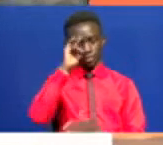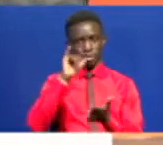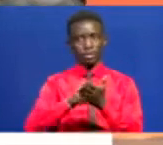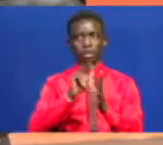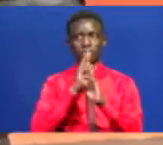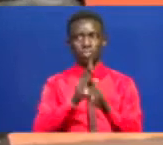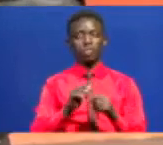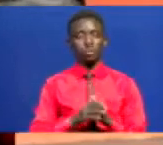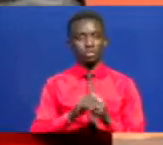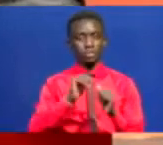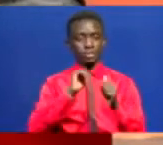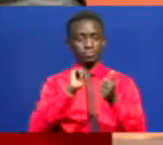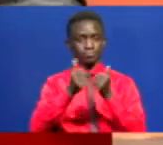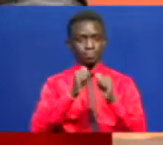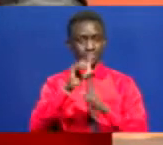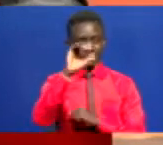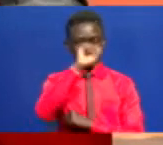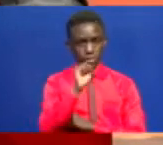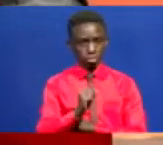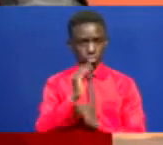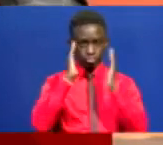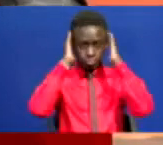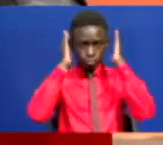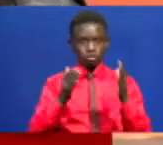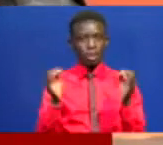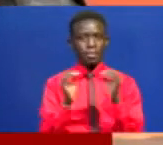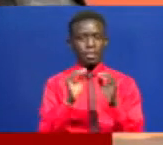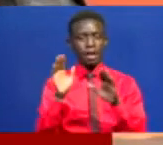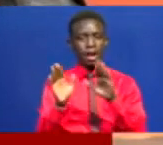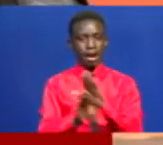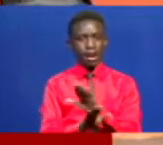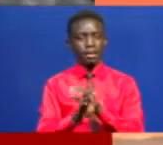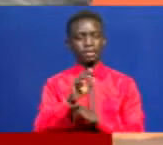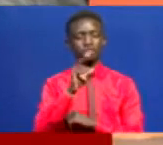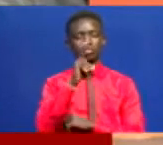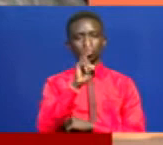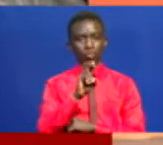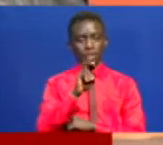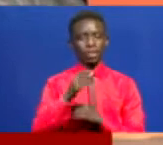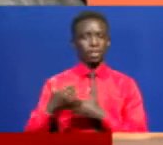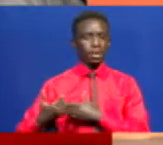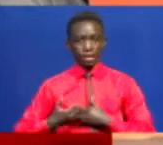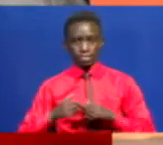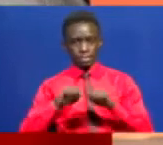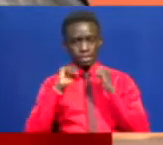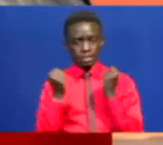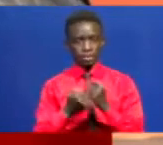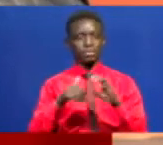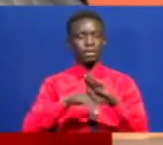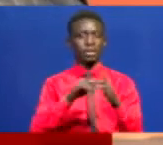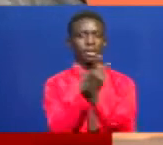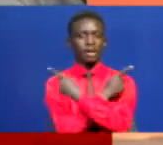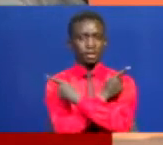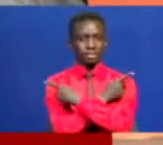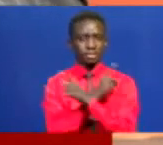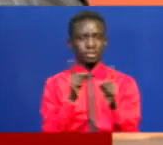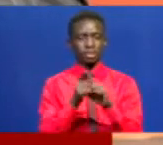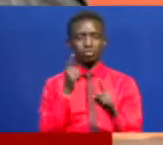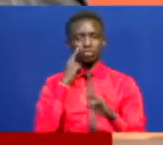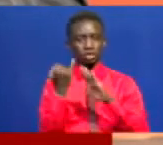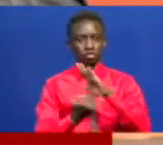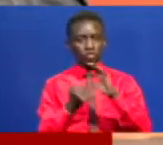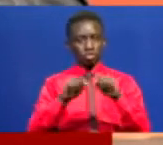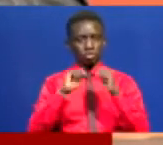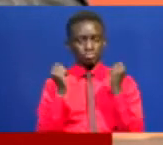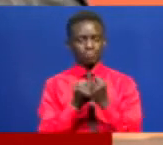Sports Cabinet Secretary Ababu Namwamba today met Kenya under 20 rugby's team Chipu at the Kasarani Stadium as the junior side steps up training ahead of